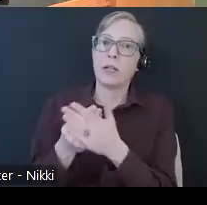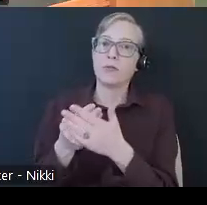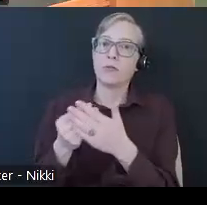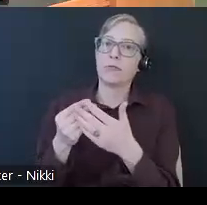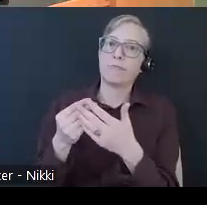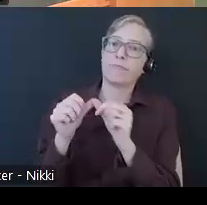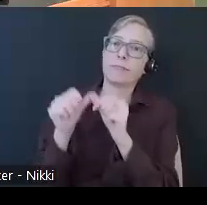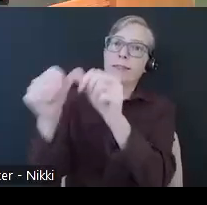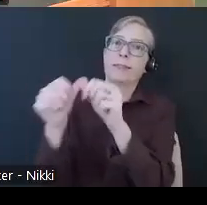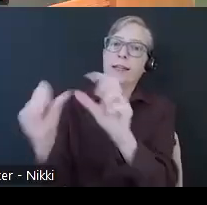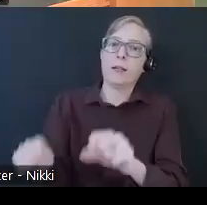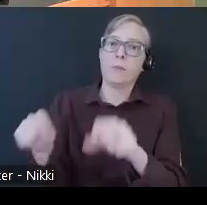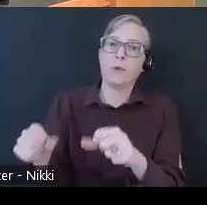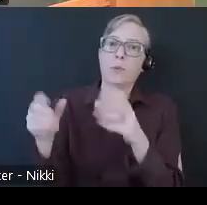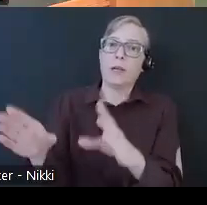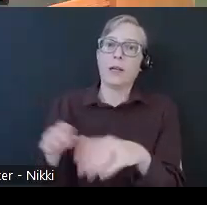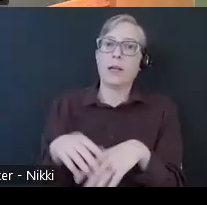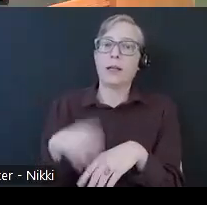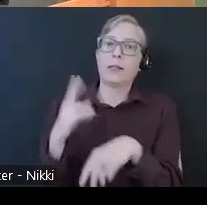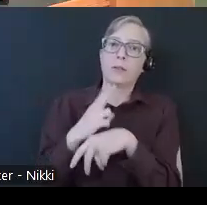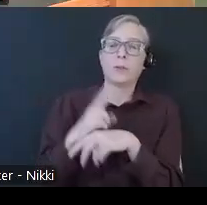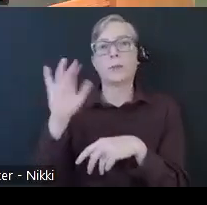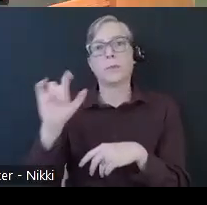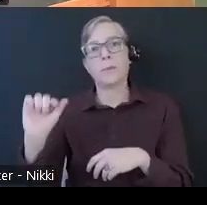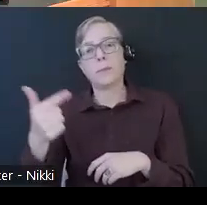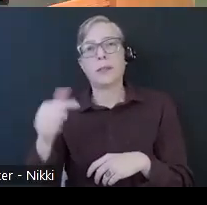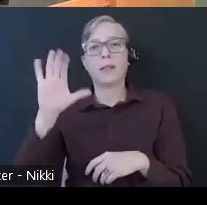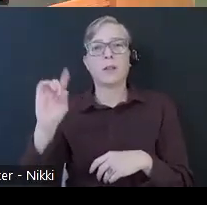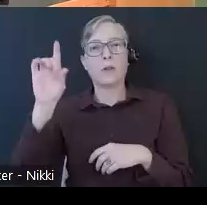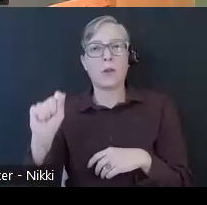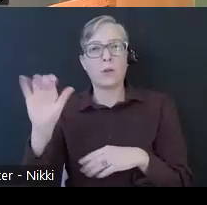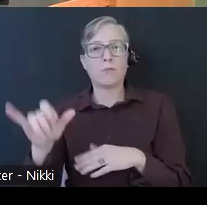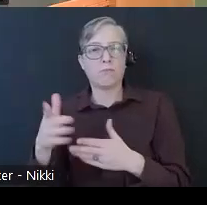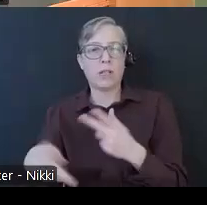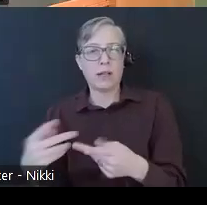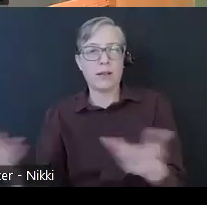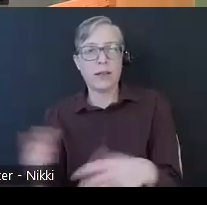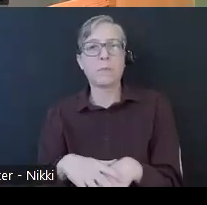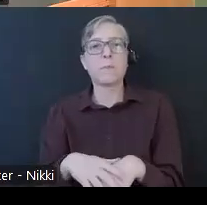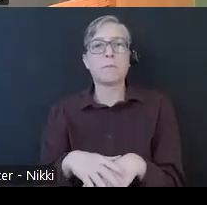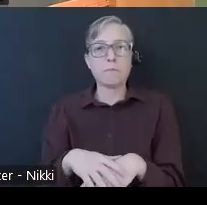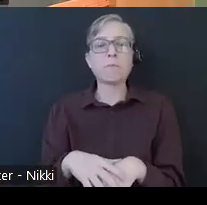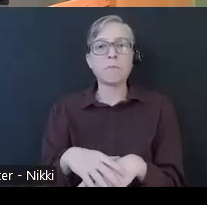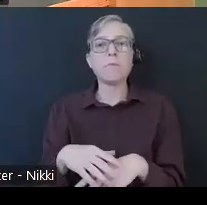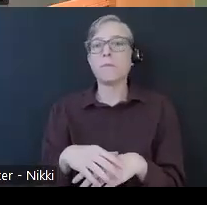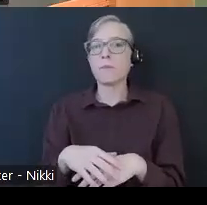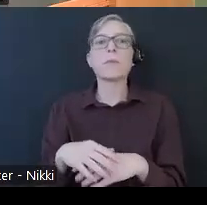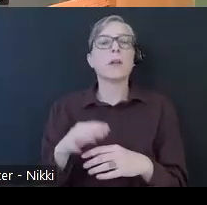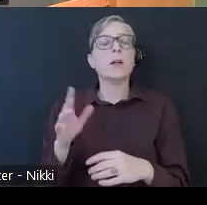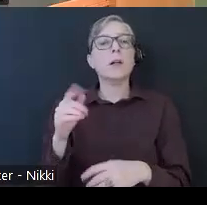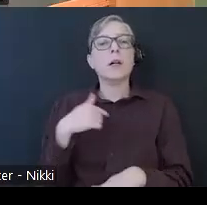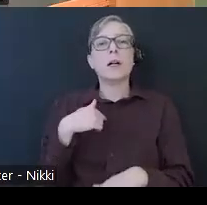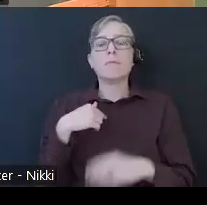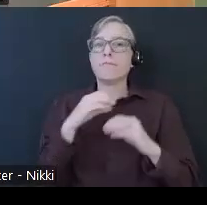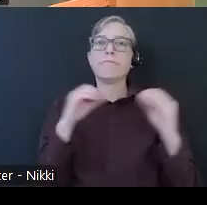I have no disclosures to disclose. All of the work that I'm going to show you all today has